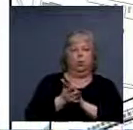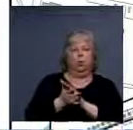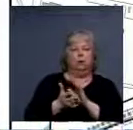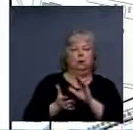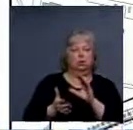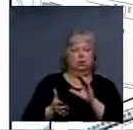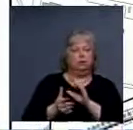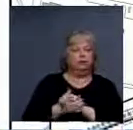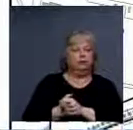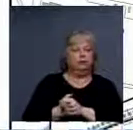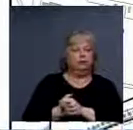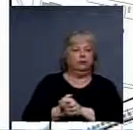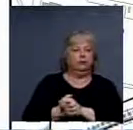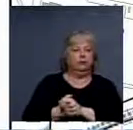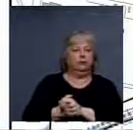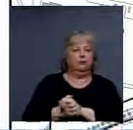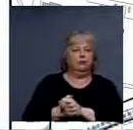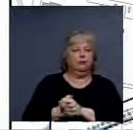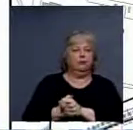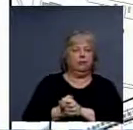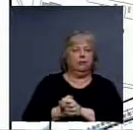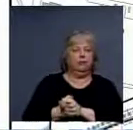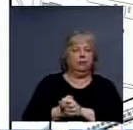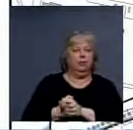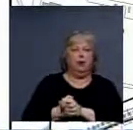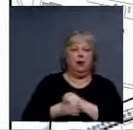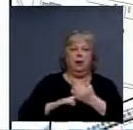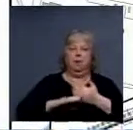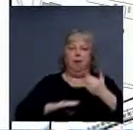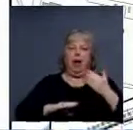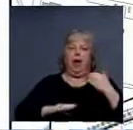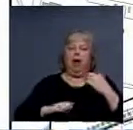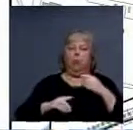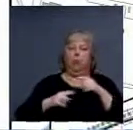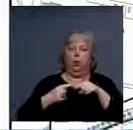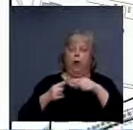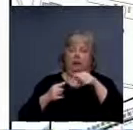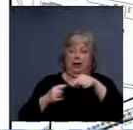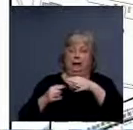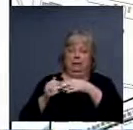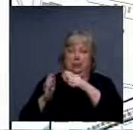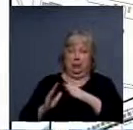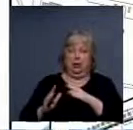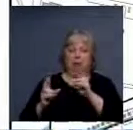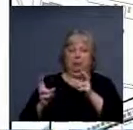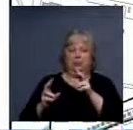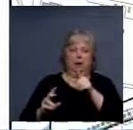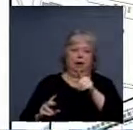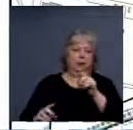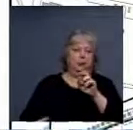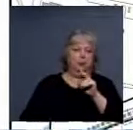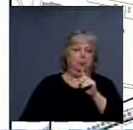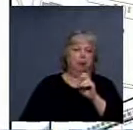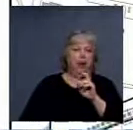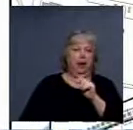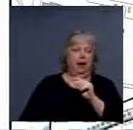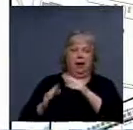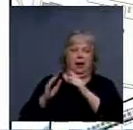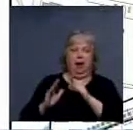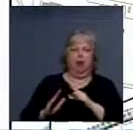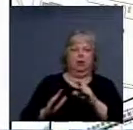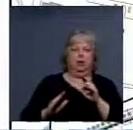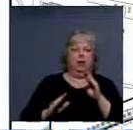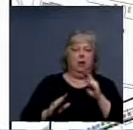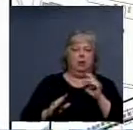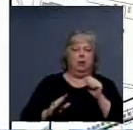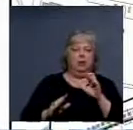And back when it was the Packet House, the ABC incorrectly calculated